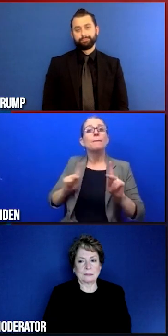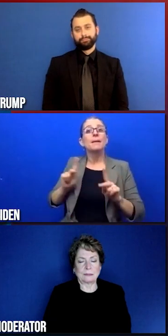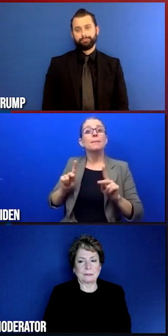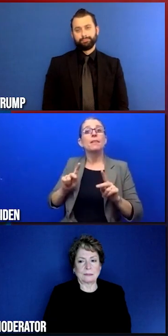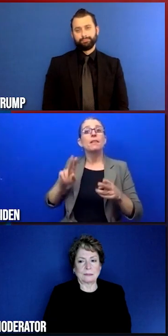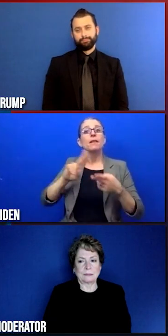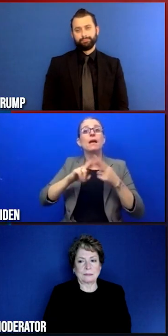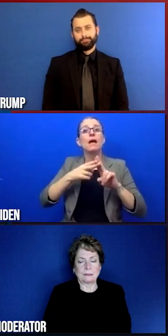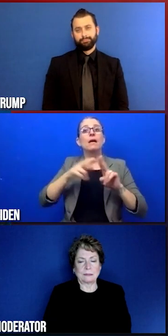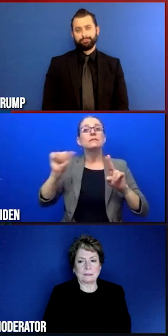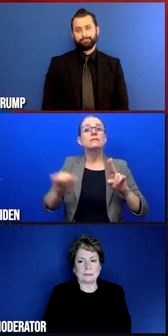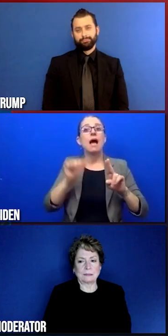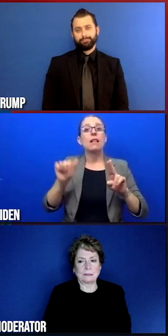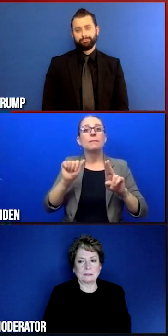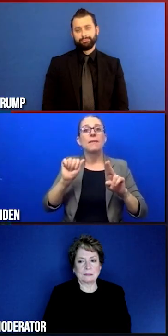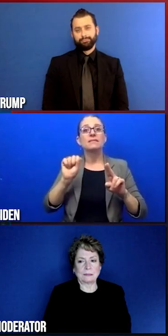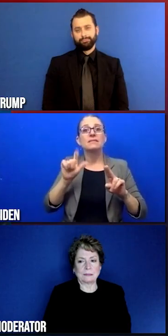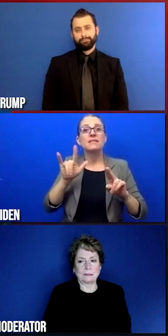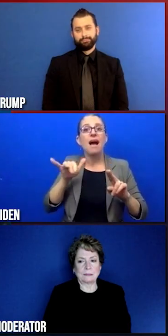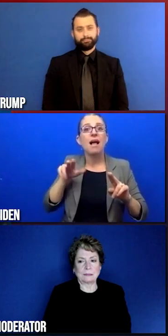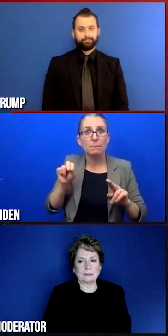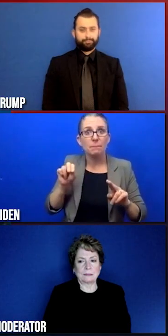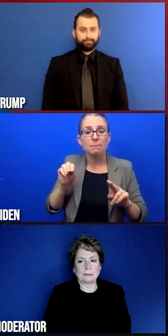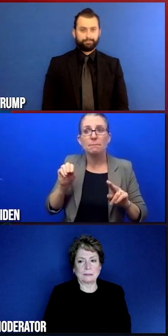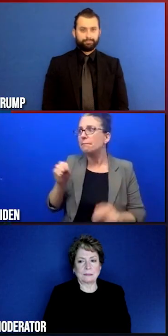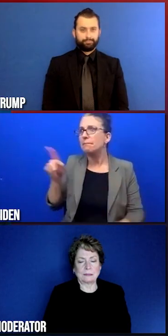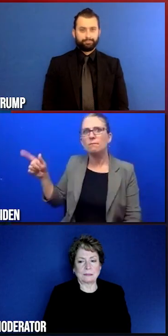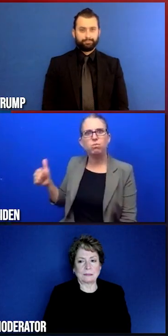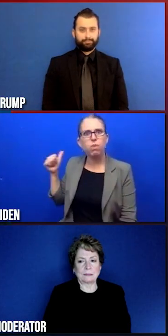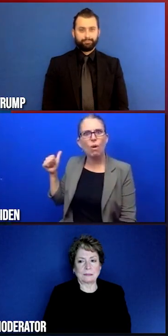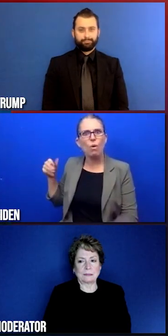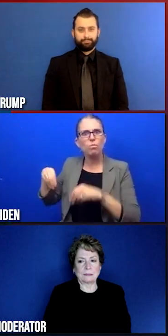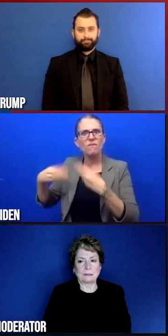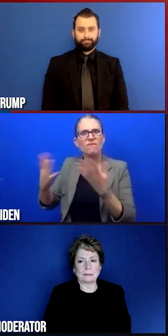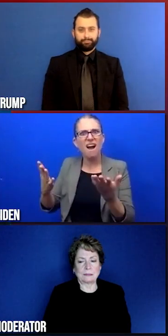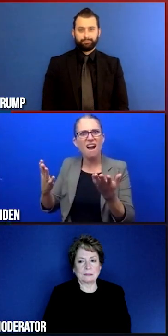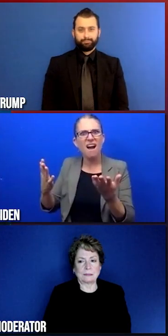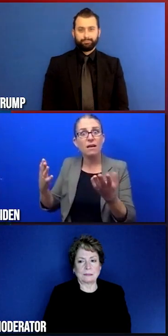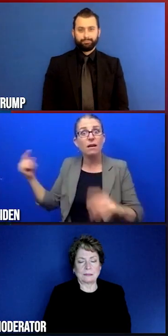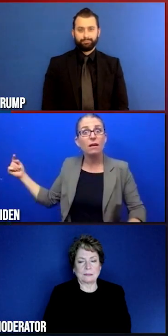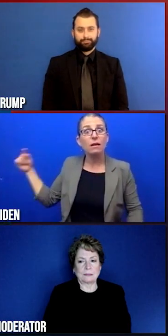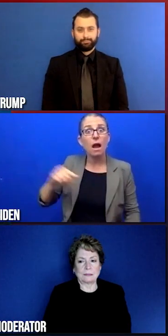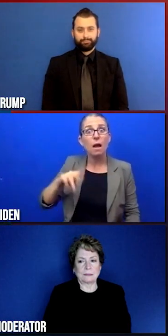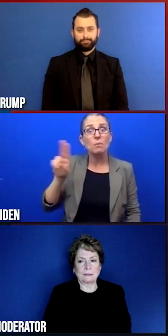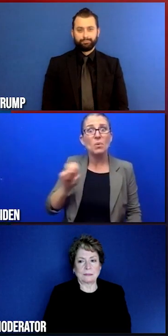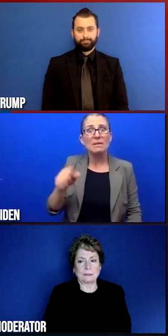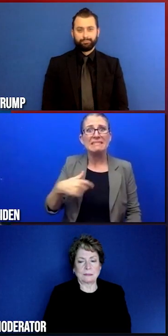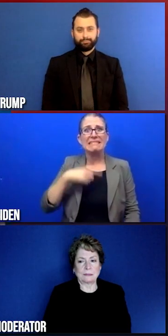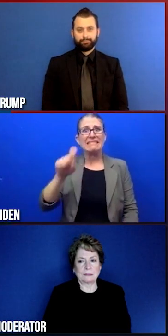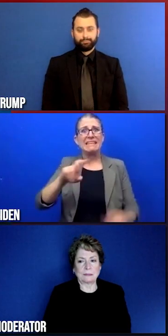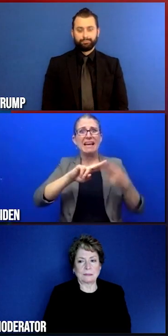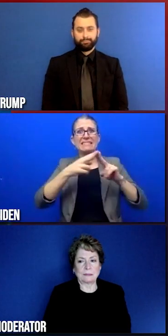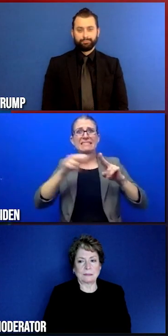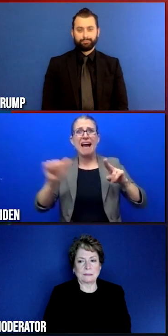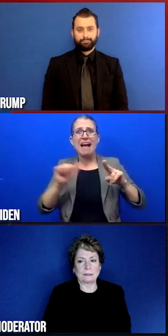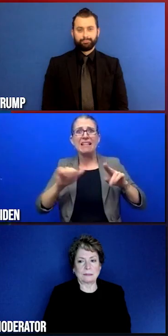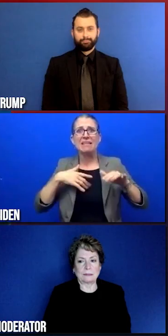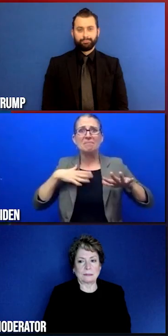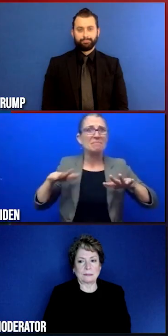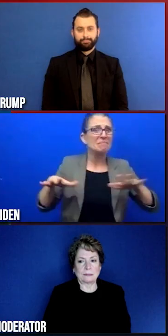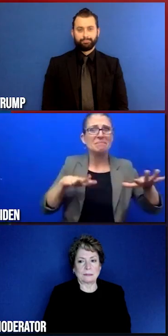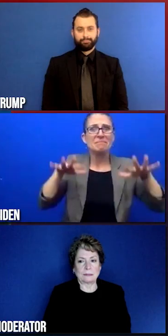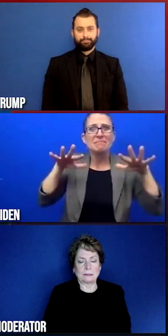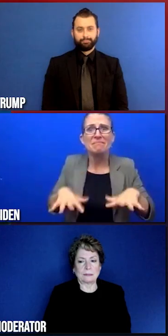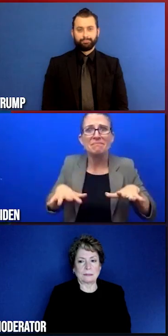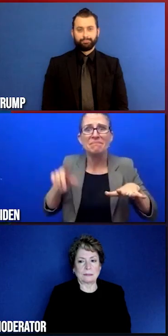You come to the United States and you make your case that I seek asylum based on the following premise, why I deserve it under